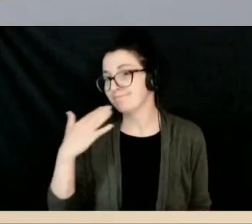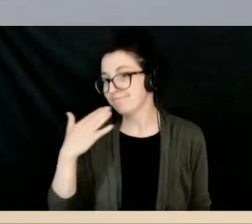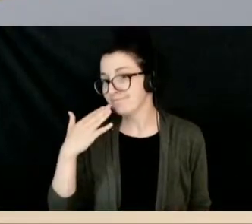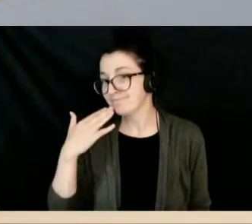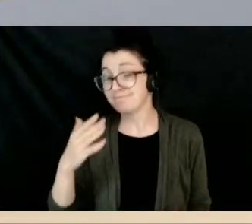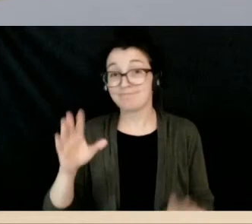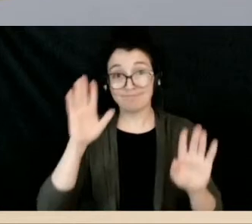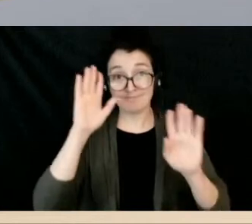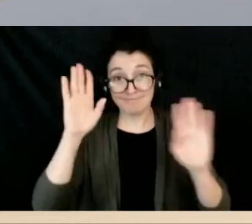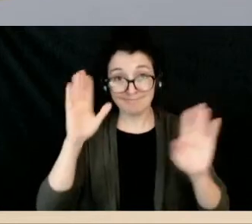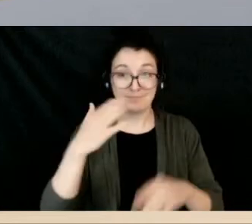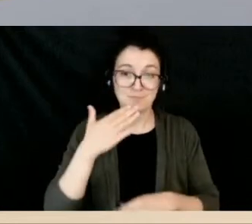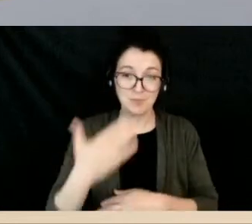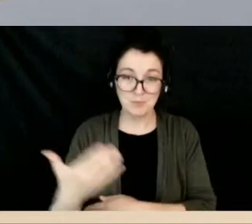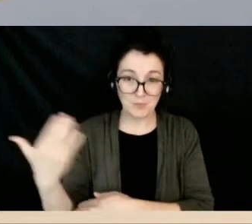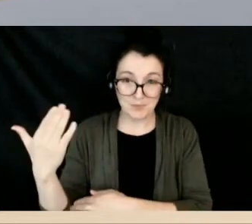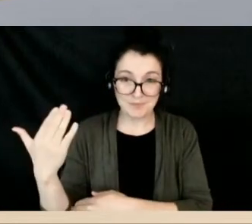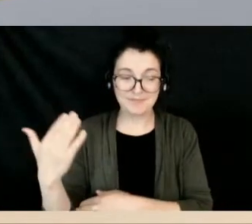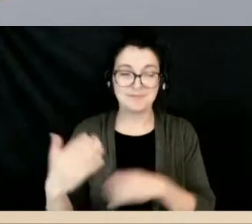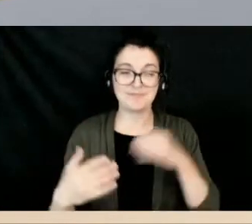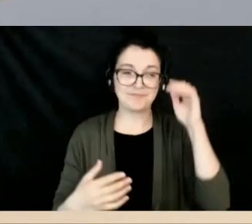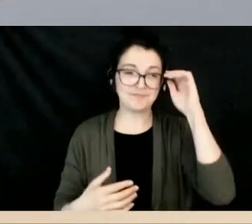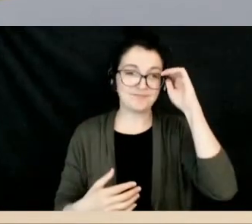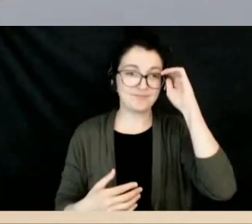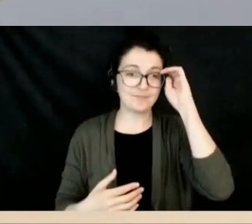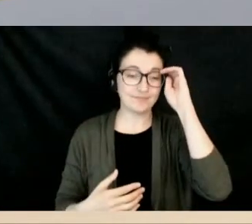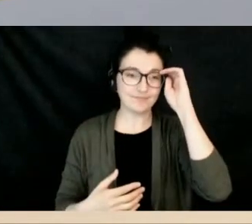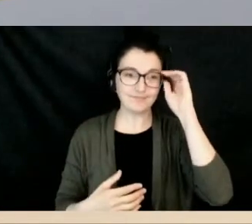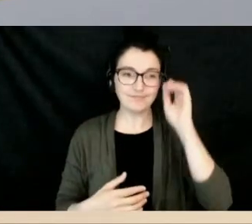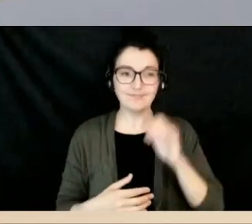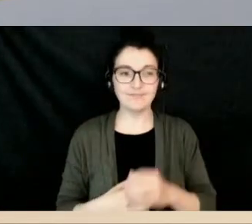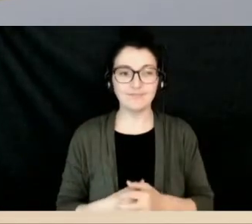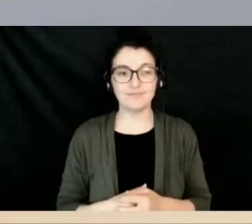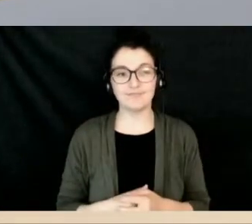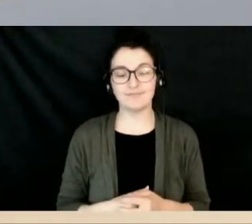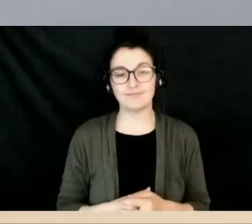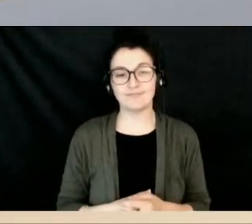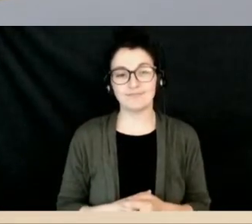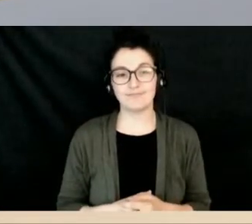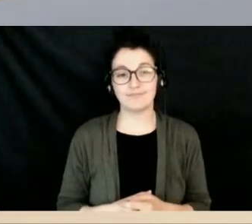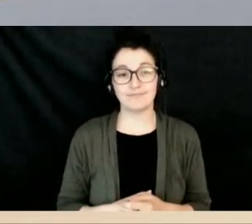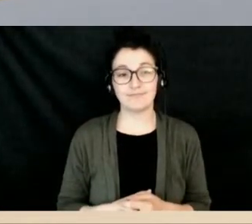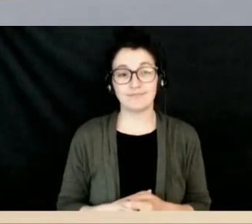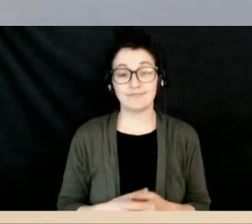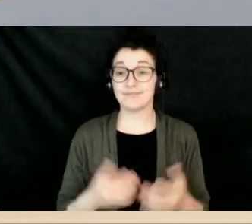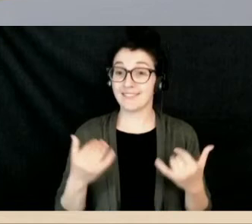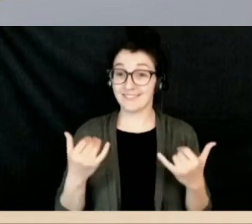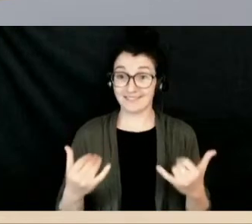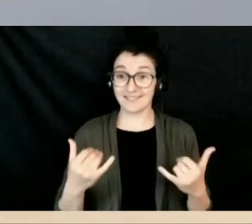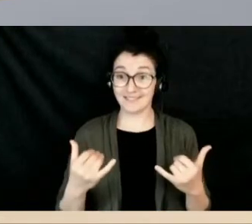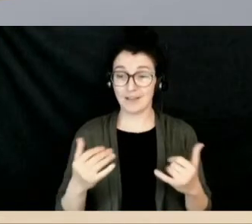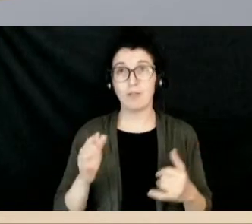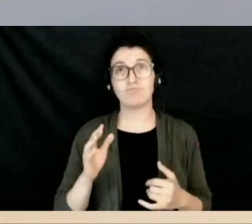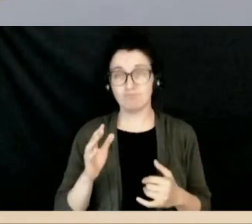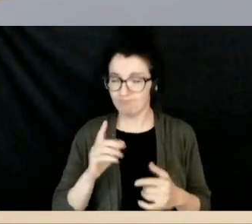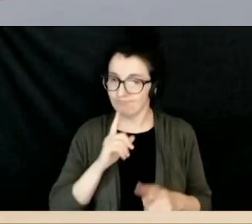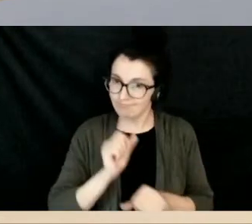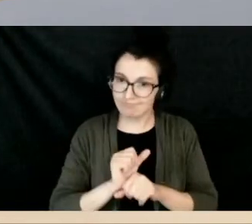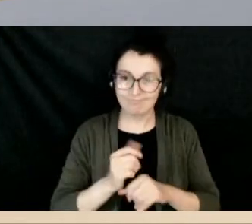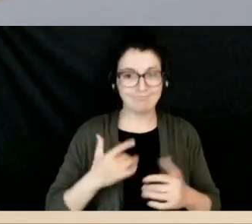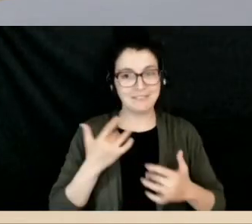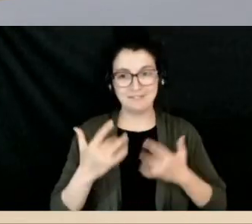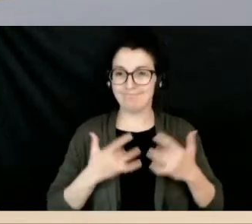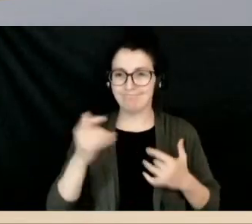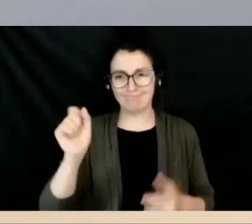everyone. And thank you for joining us. Today is an exciting day, and it is